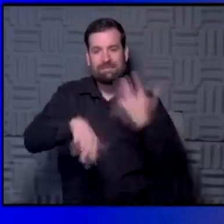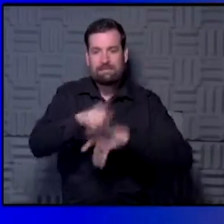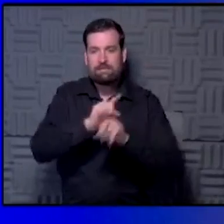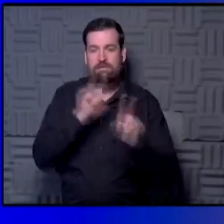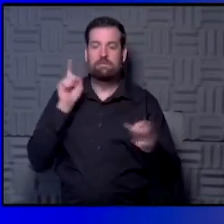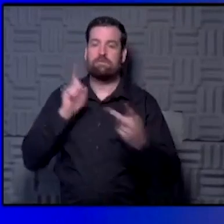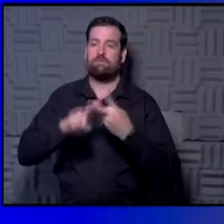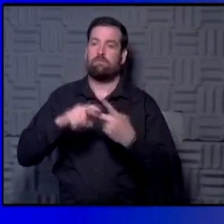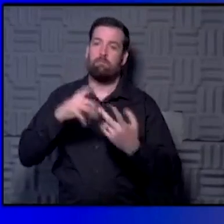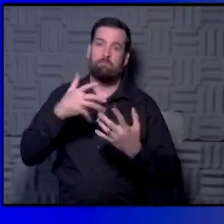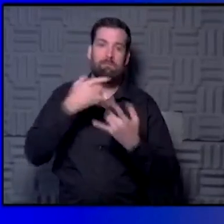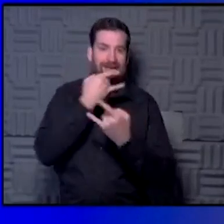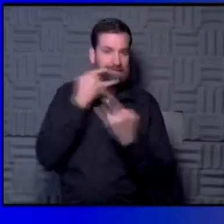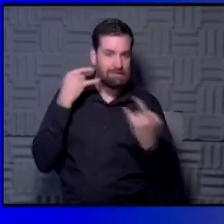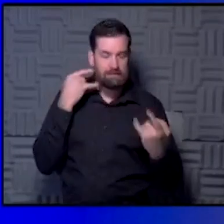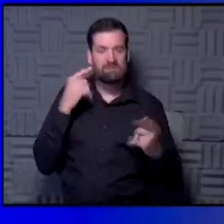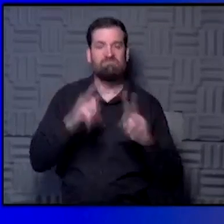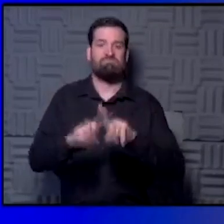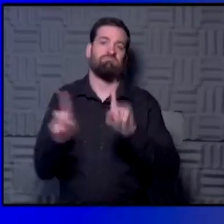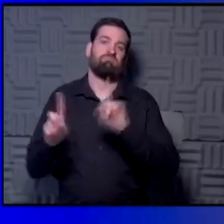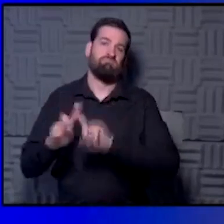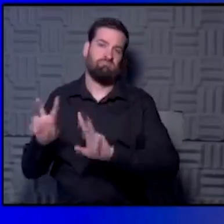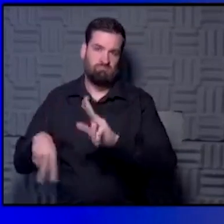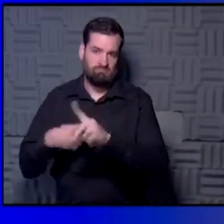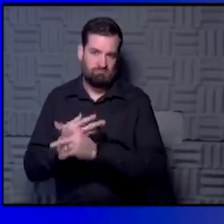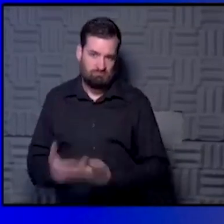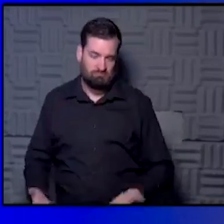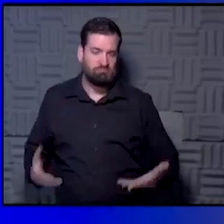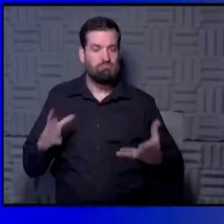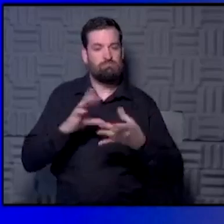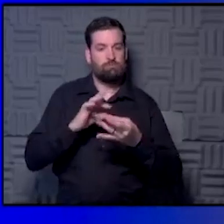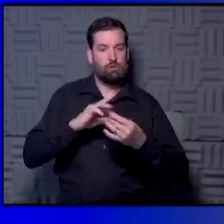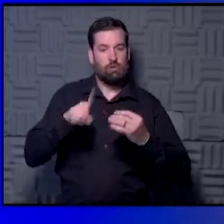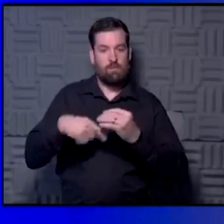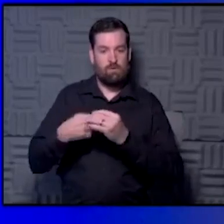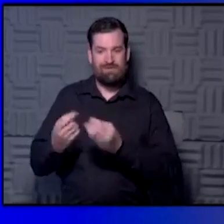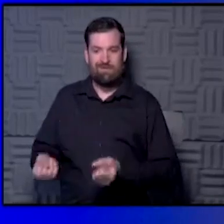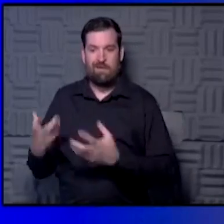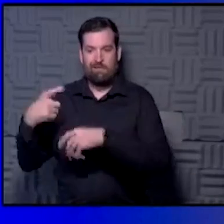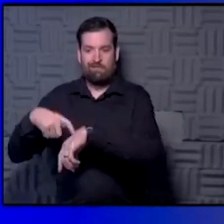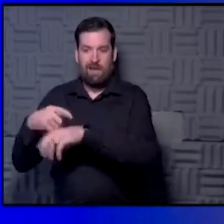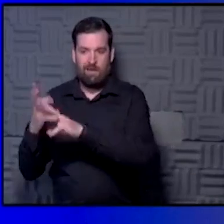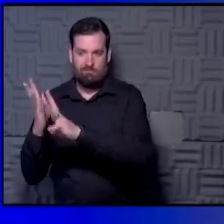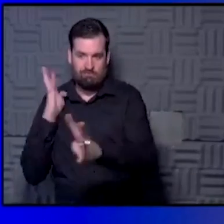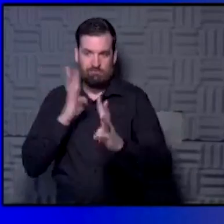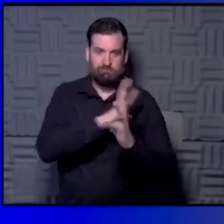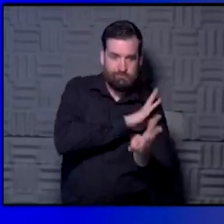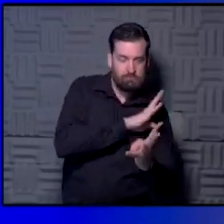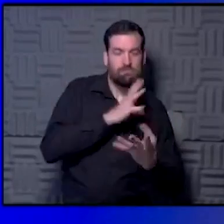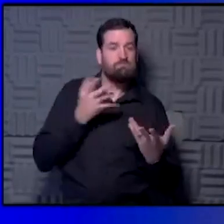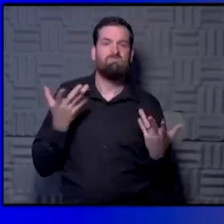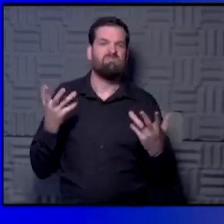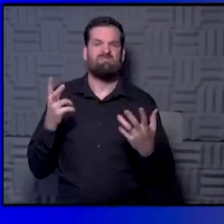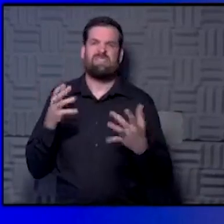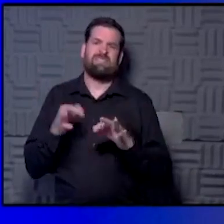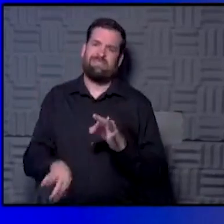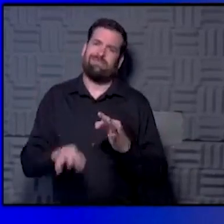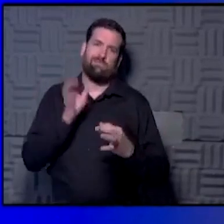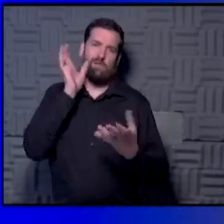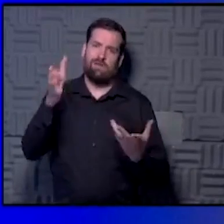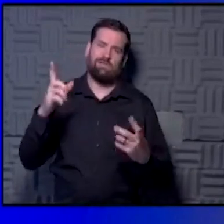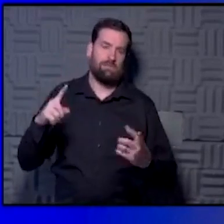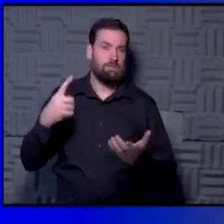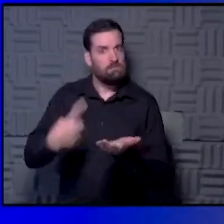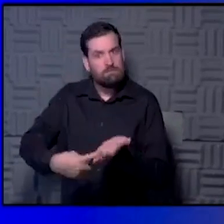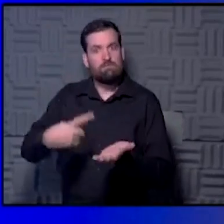the masking, all those types of things, when they've talked about their throughput, all that. So applying these simple concepts that we've been talking about since day